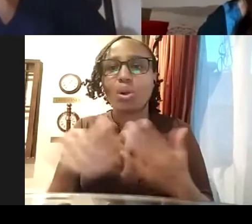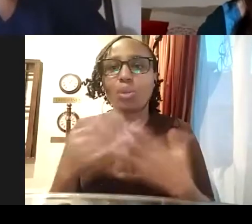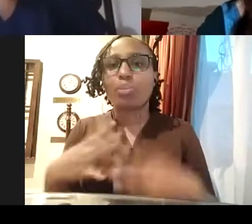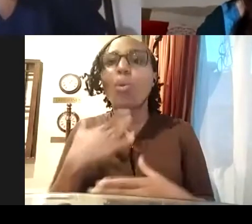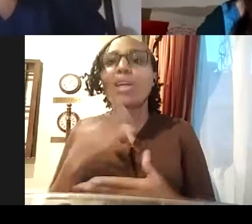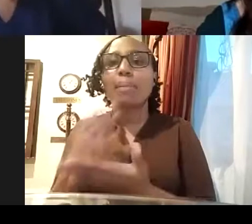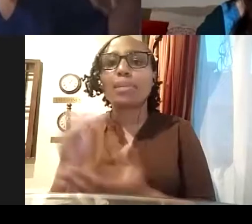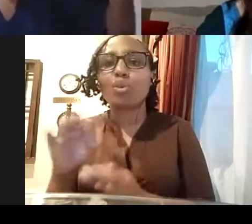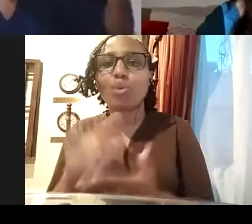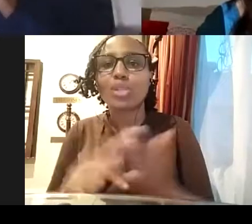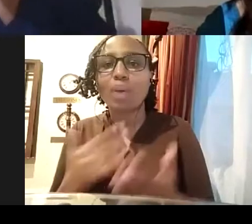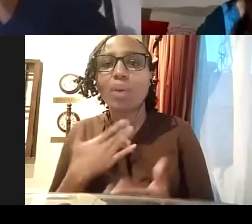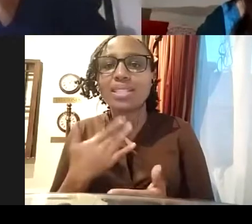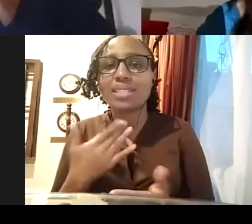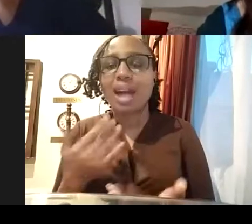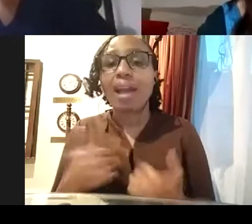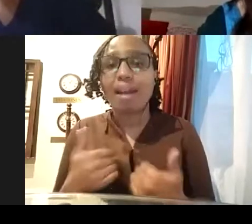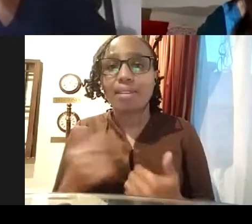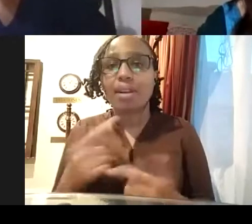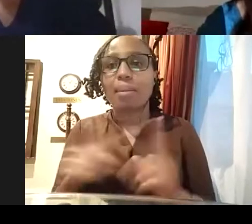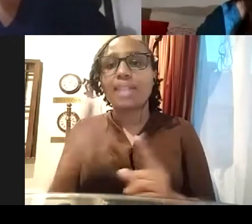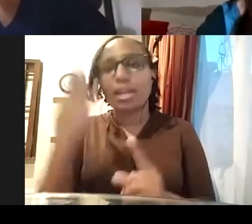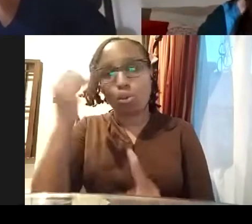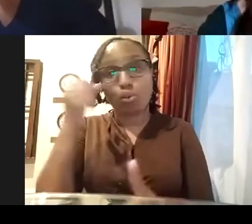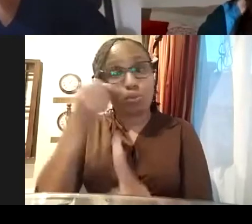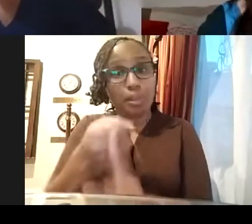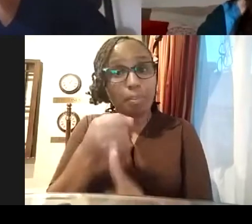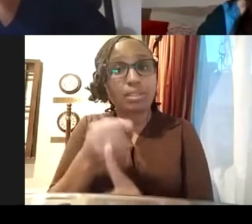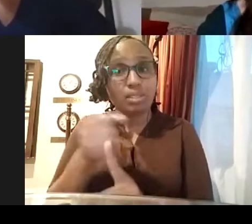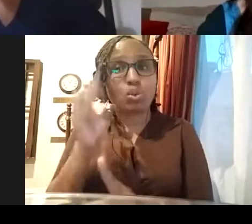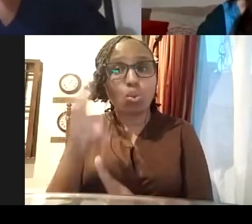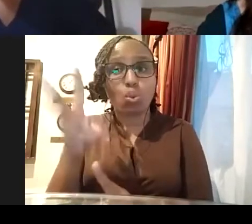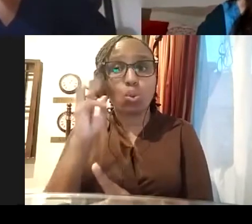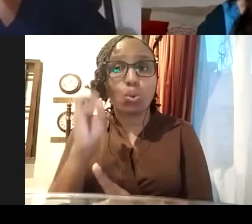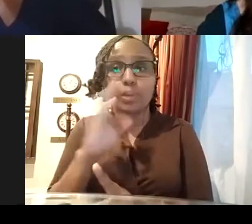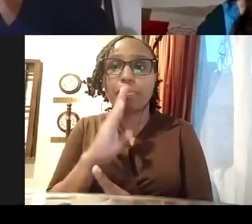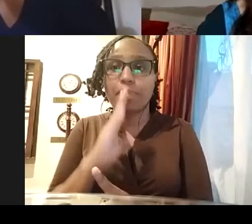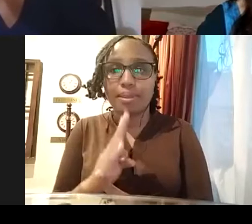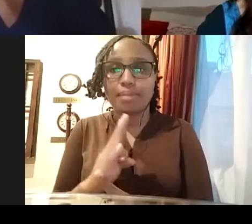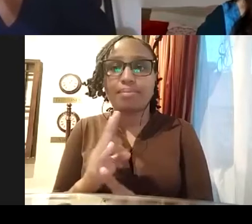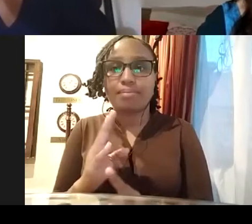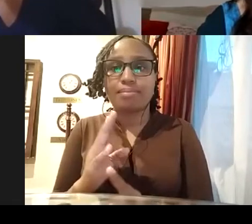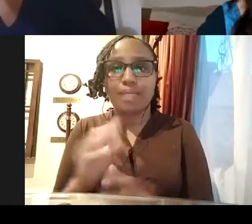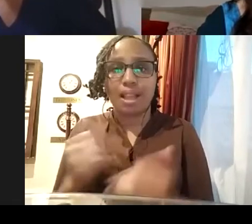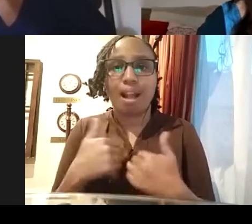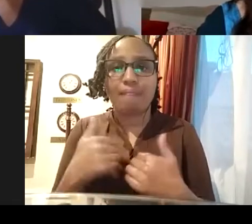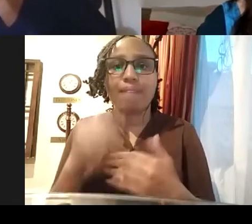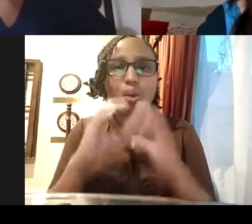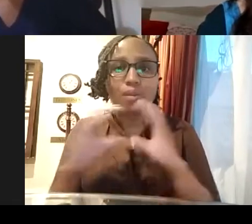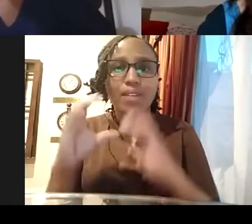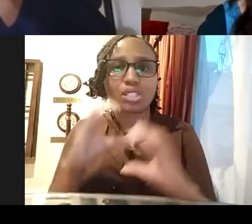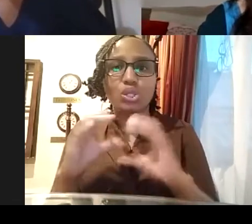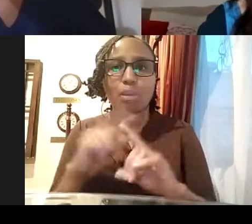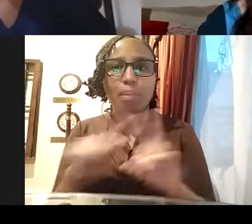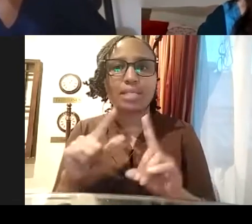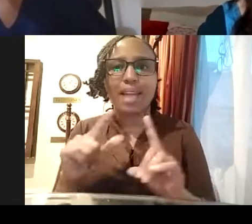when I knew the impact of the book. I knew that it would have a conversation. I just didn't